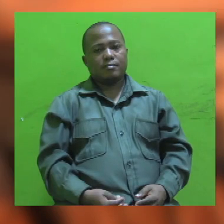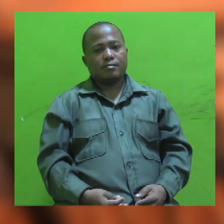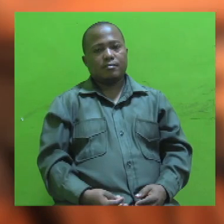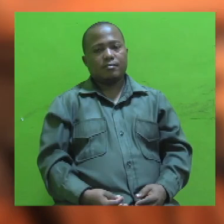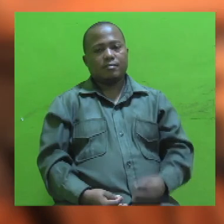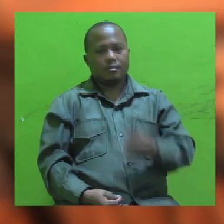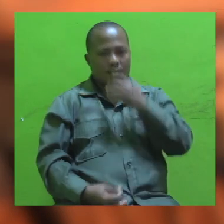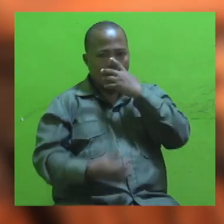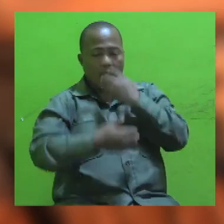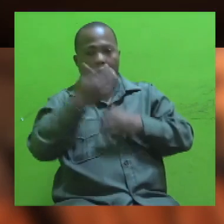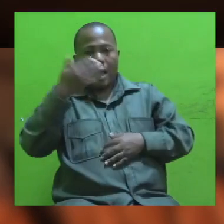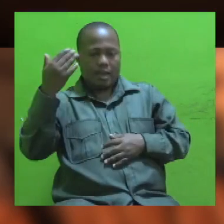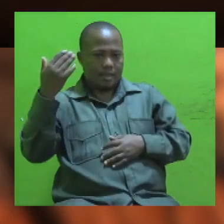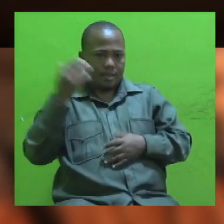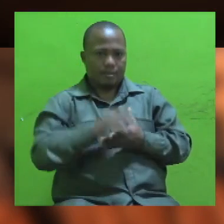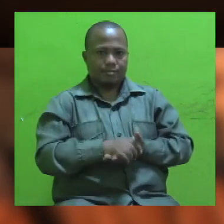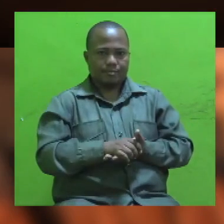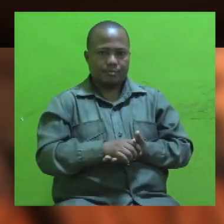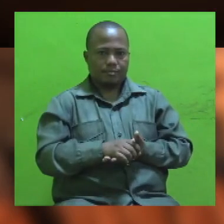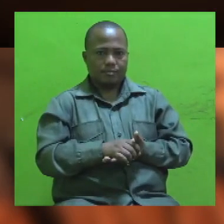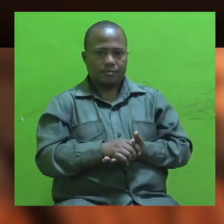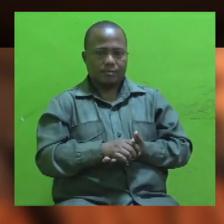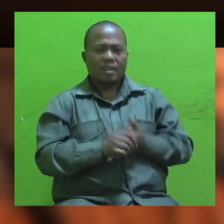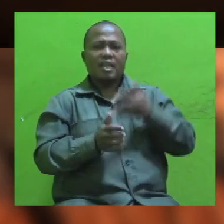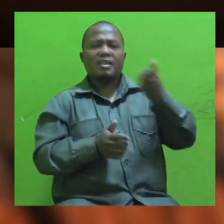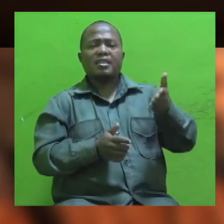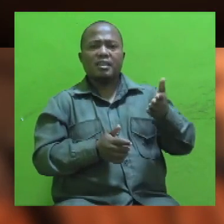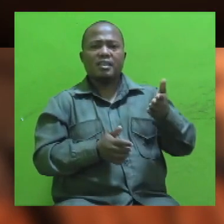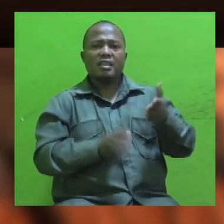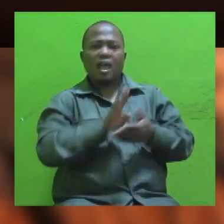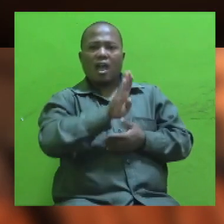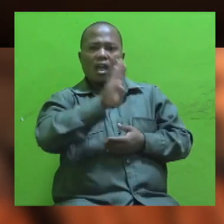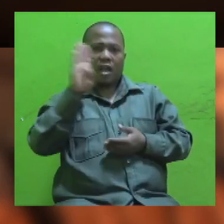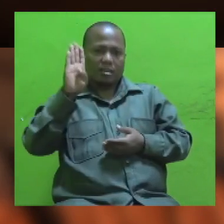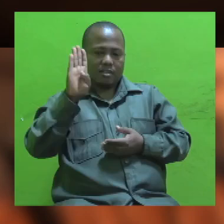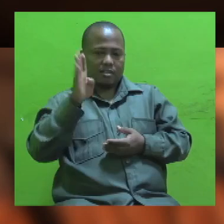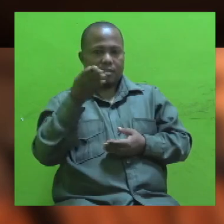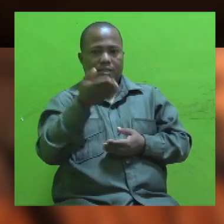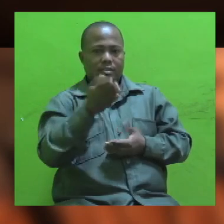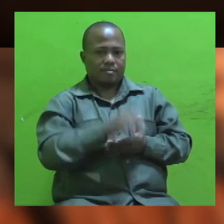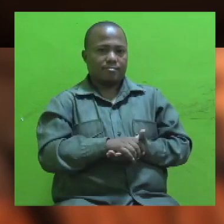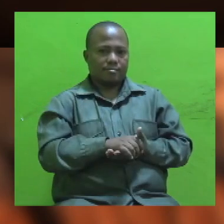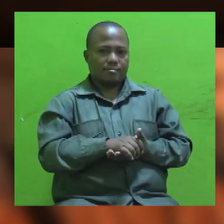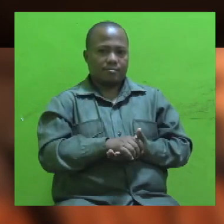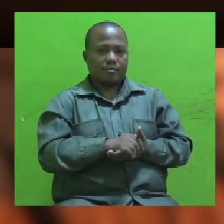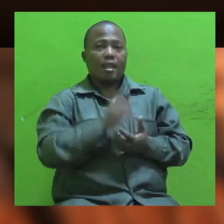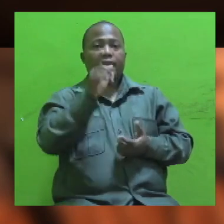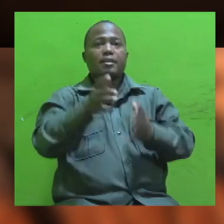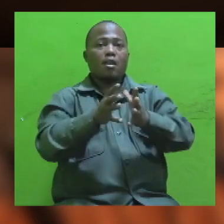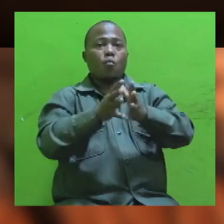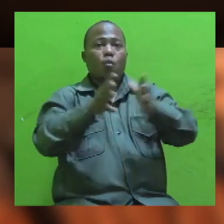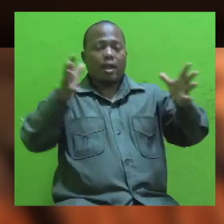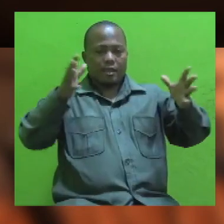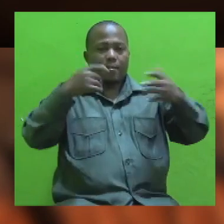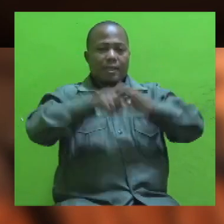Another one, a district council. The district council is composed of the following. You can see we have wound up with the